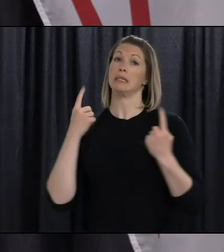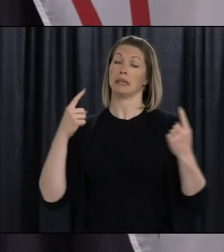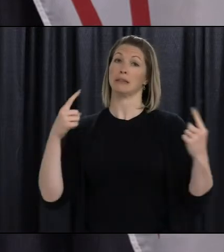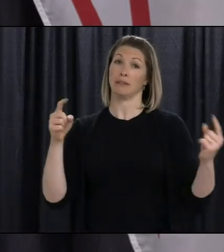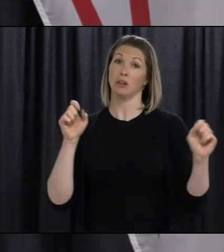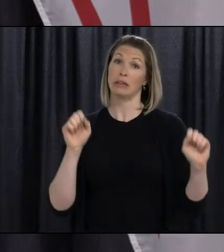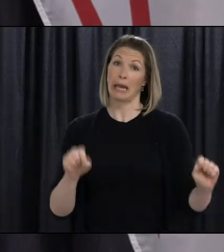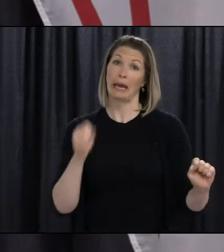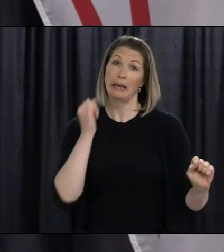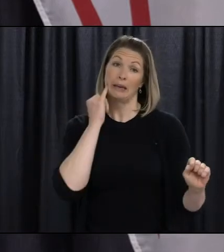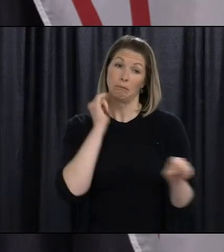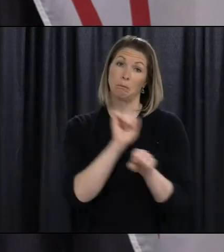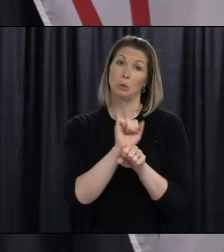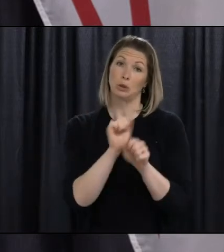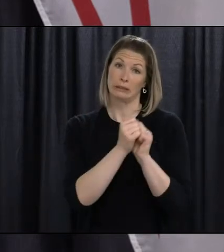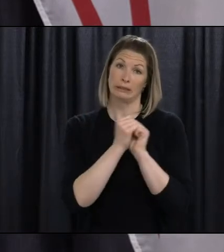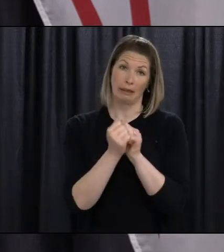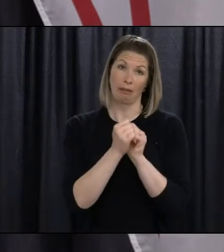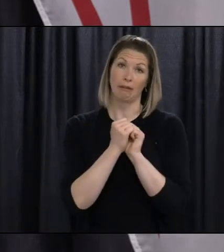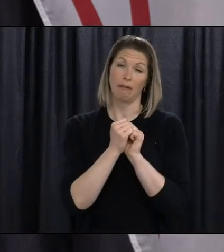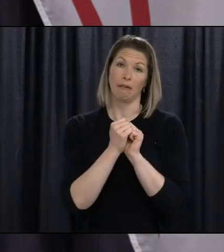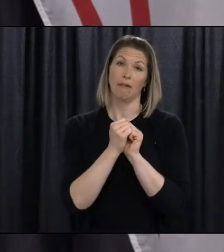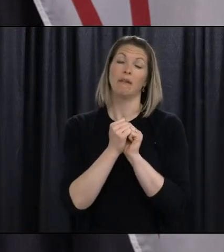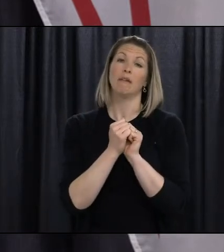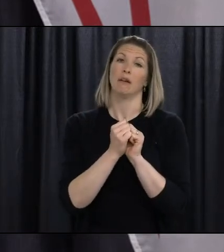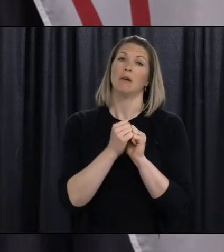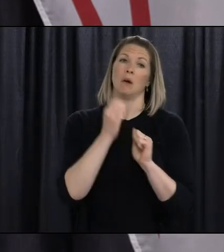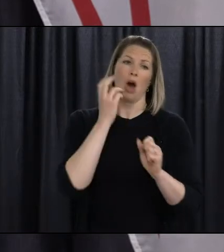know that in this time of adversity, we continue to support one